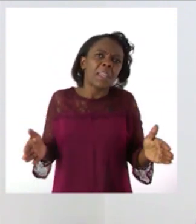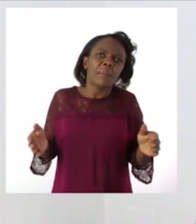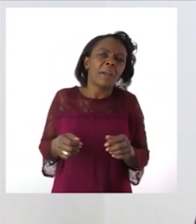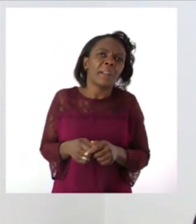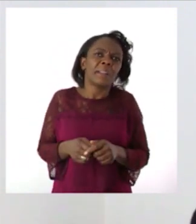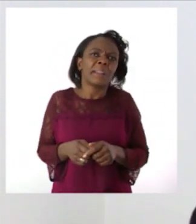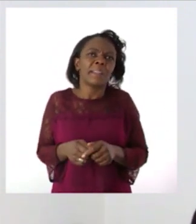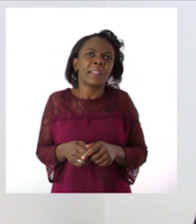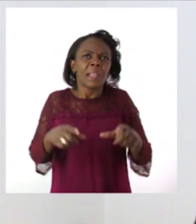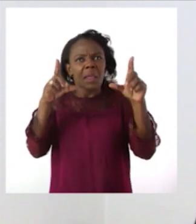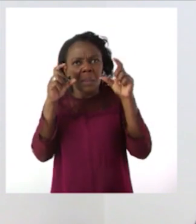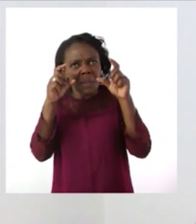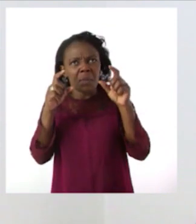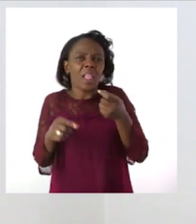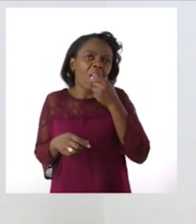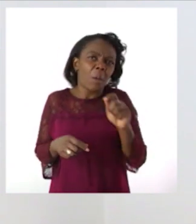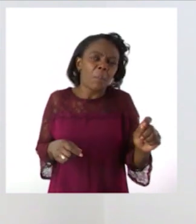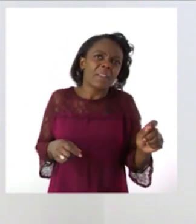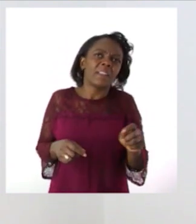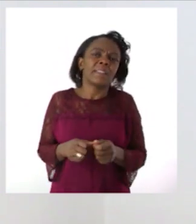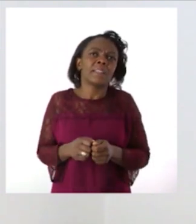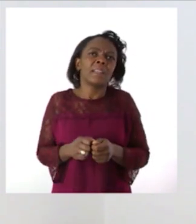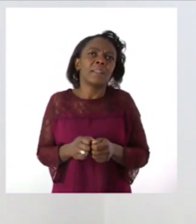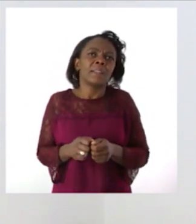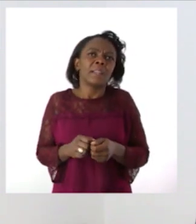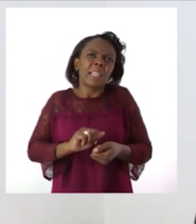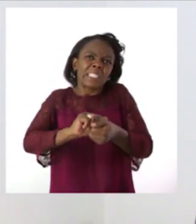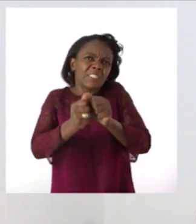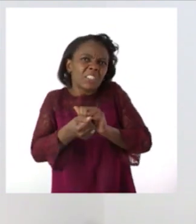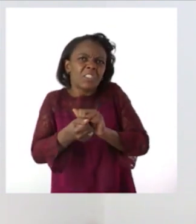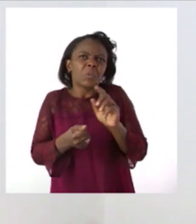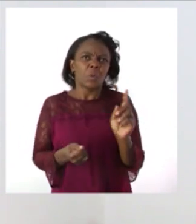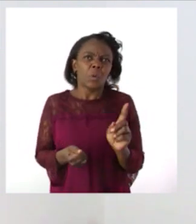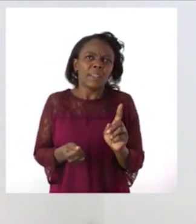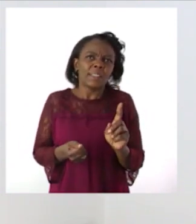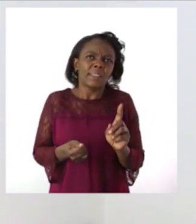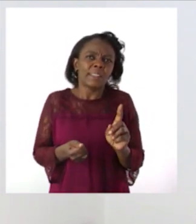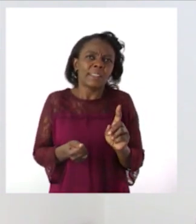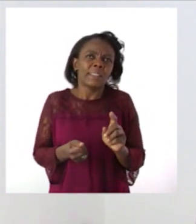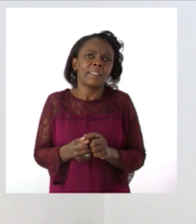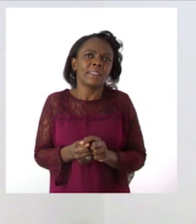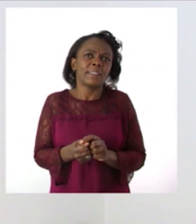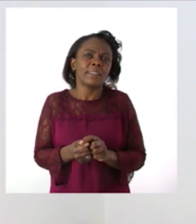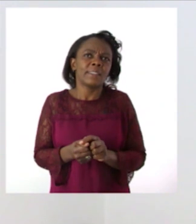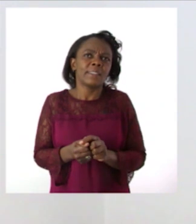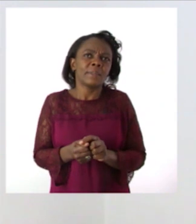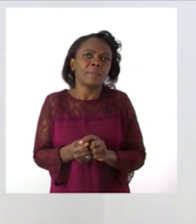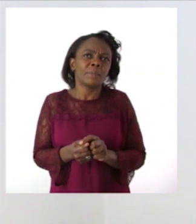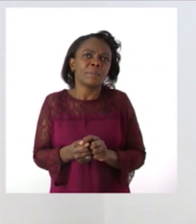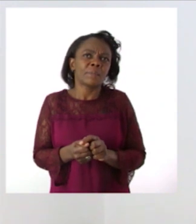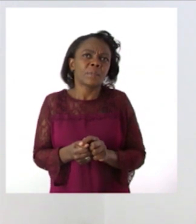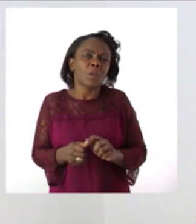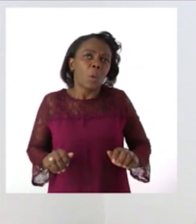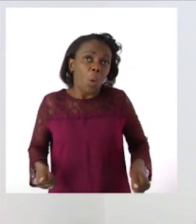say a camera, a pencil. What am I going to replace those names with? Remember, they are not people. We only say it is a he, it's a